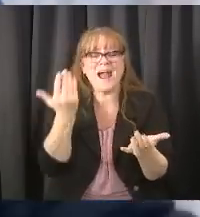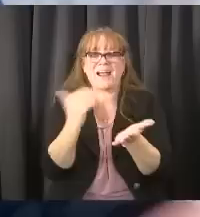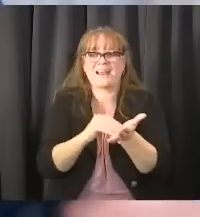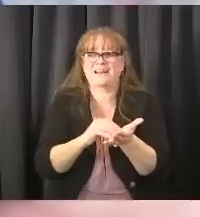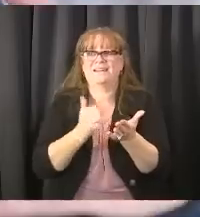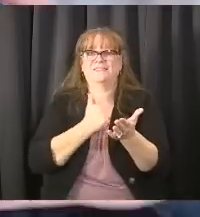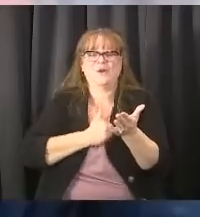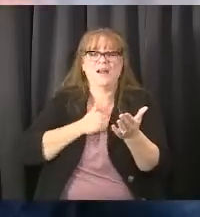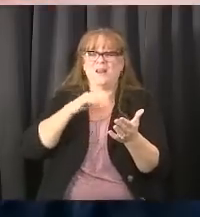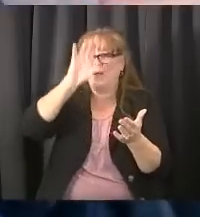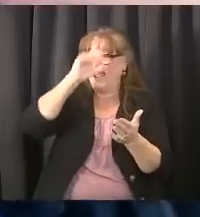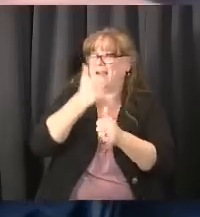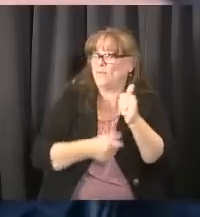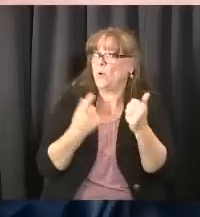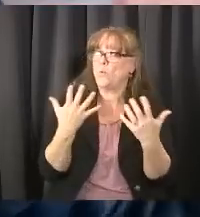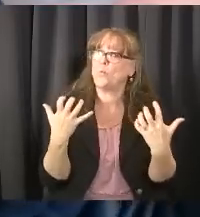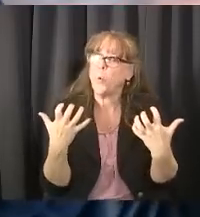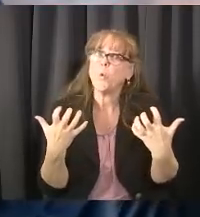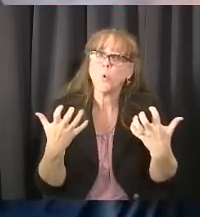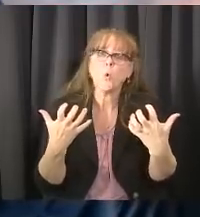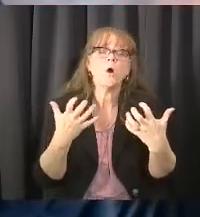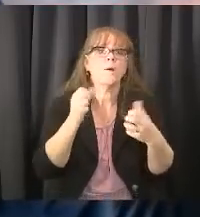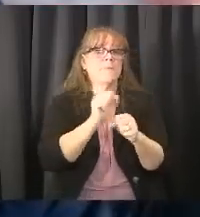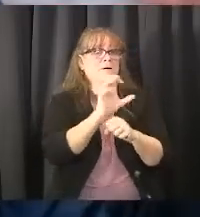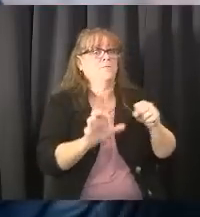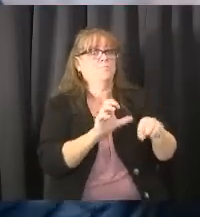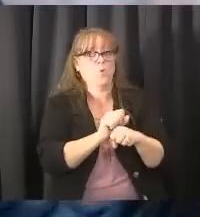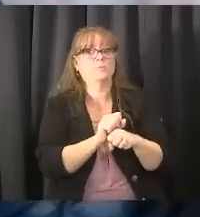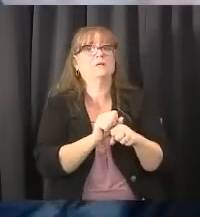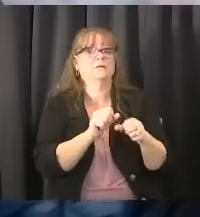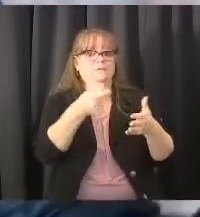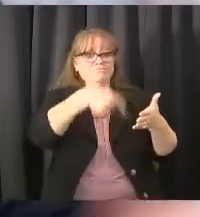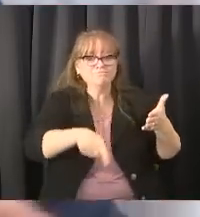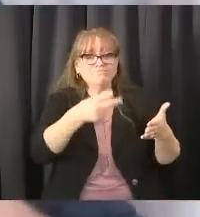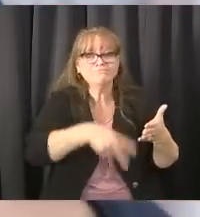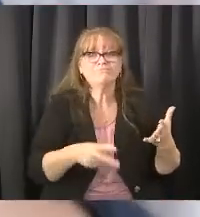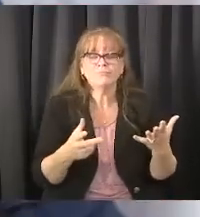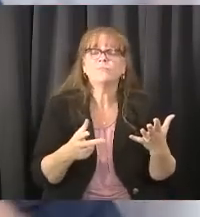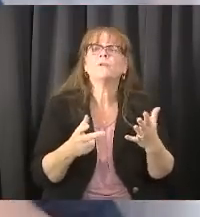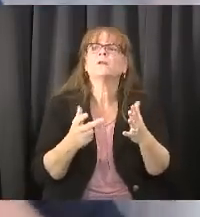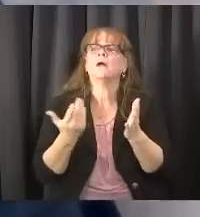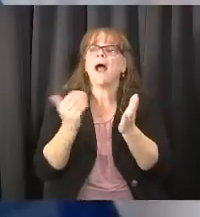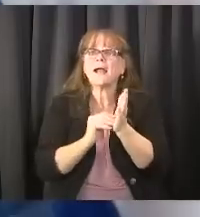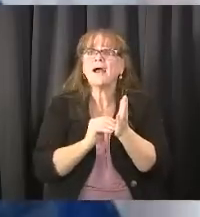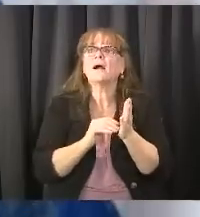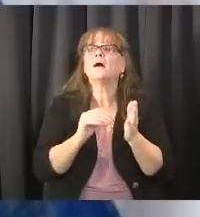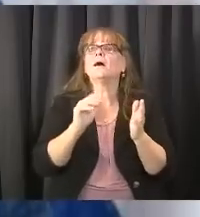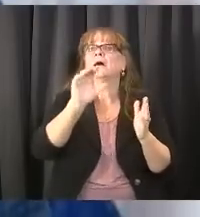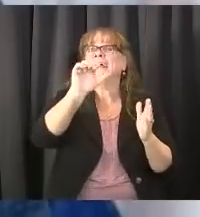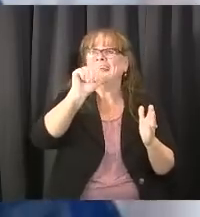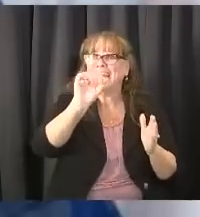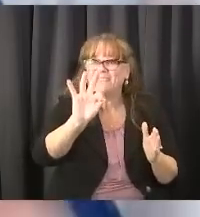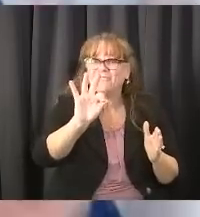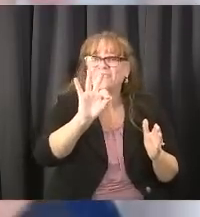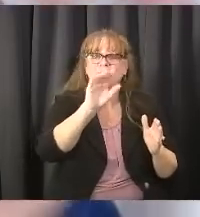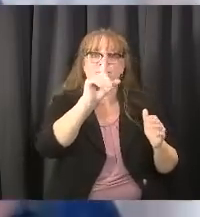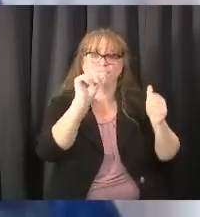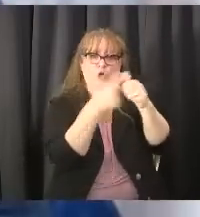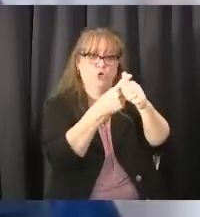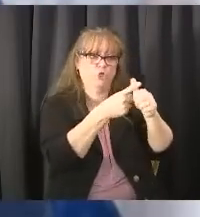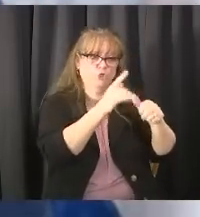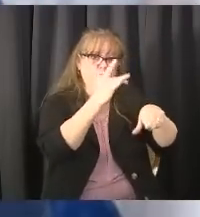We could scale that up and do it from an operational perspective, but we don't have the vaccine. We get 70,000 a week is what our model shows. Now,